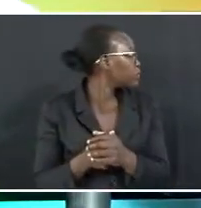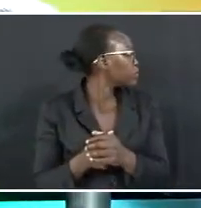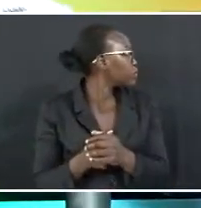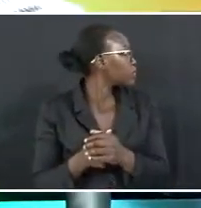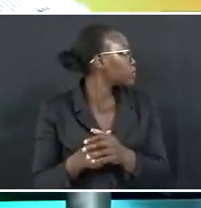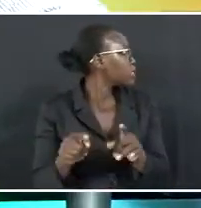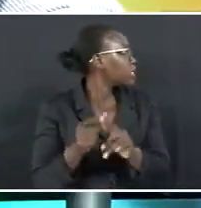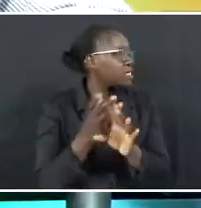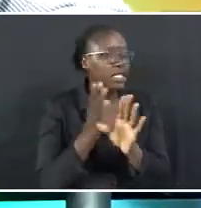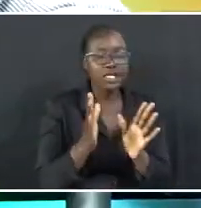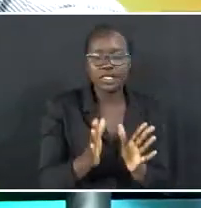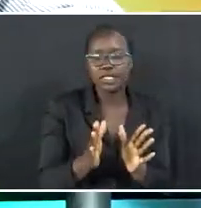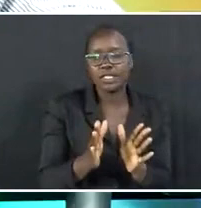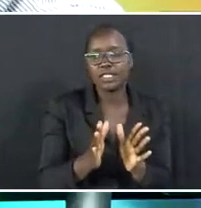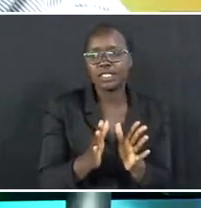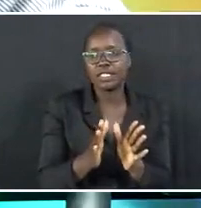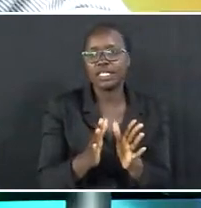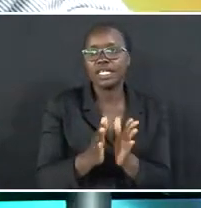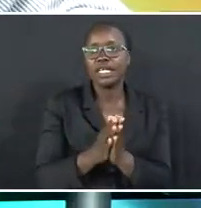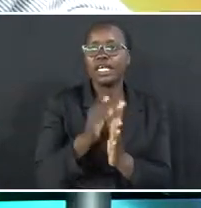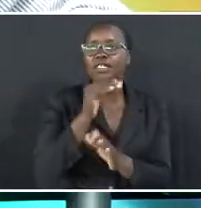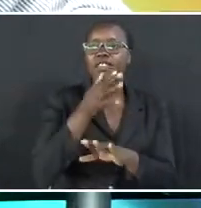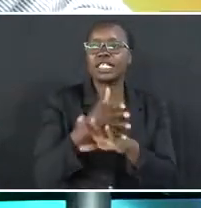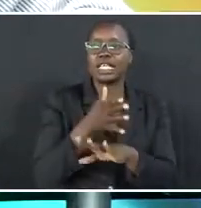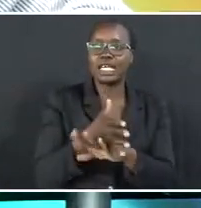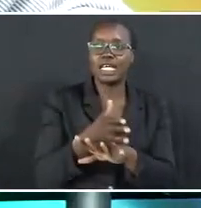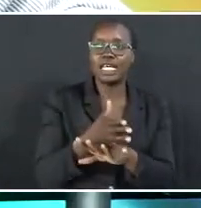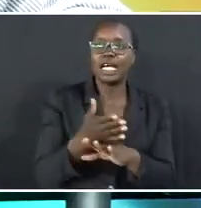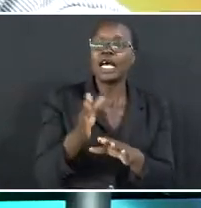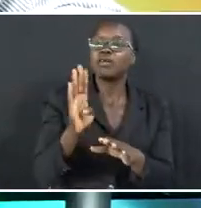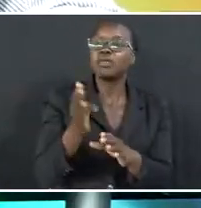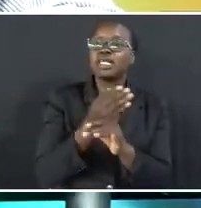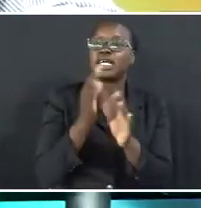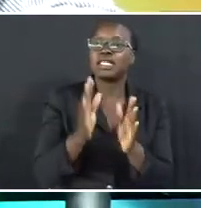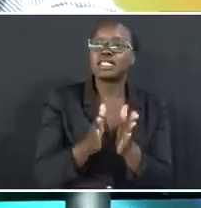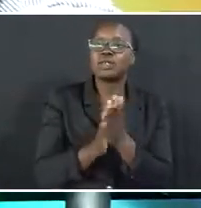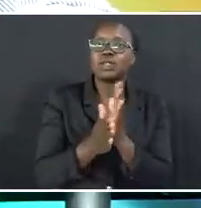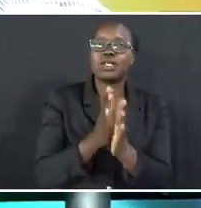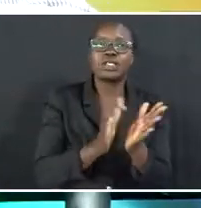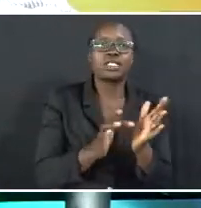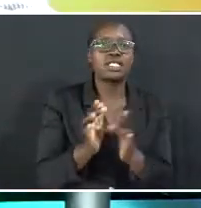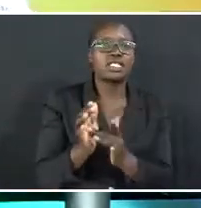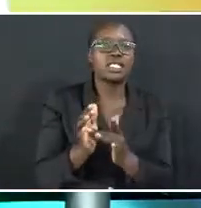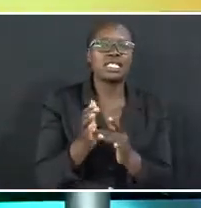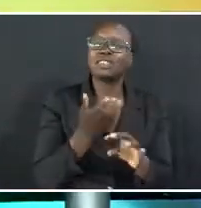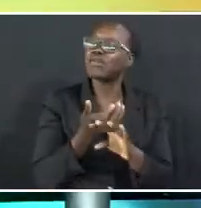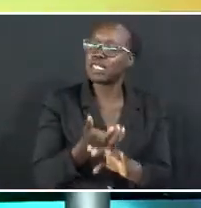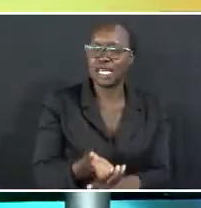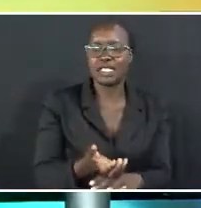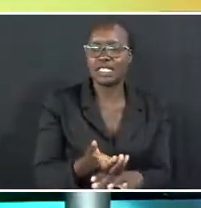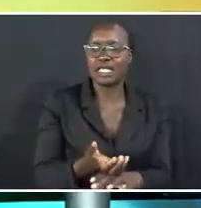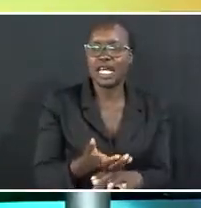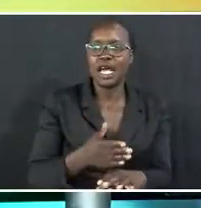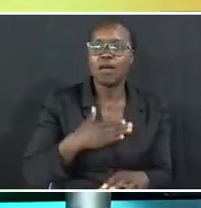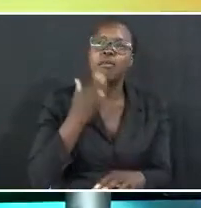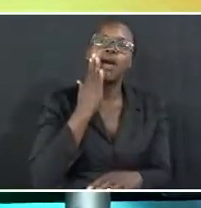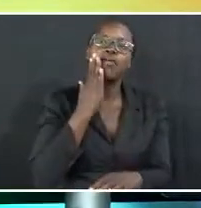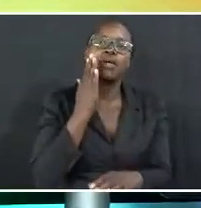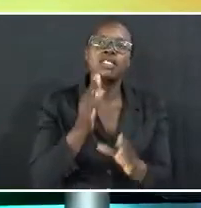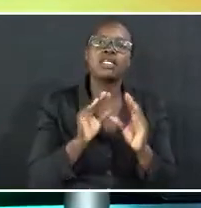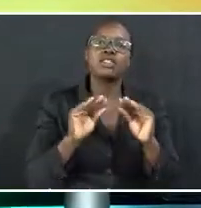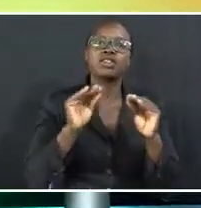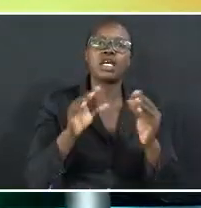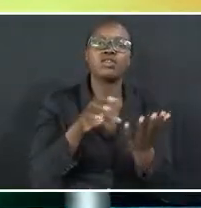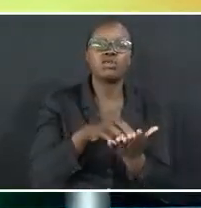As a Christian, I will not lie, being a Christian without Jesus is very hard. My mom taught me how